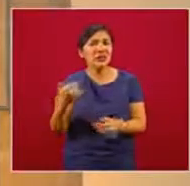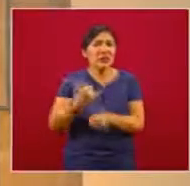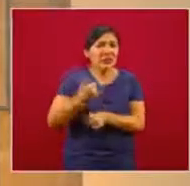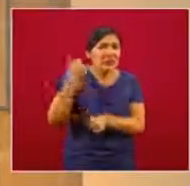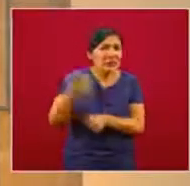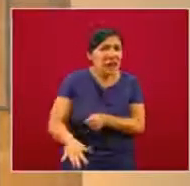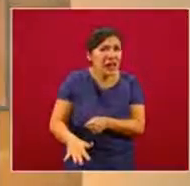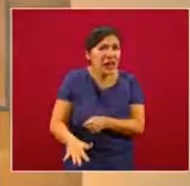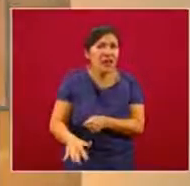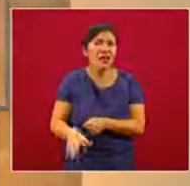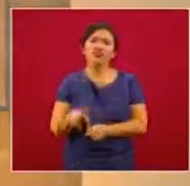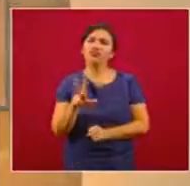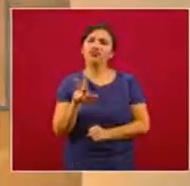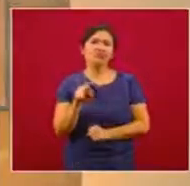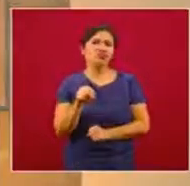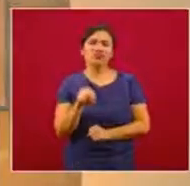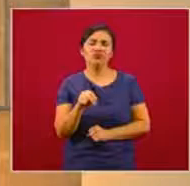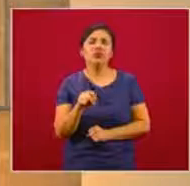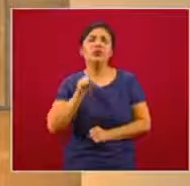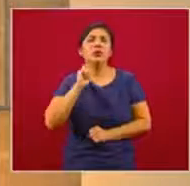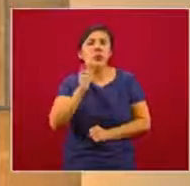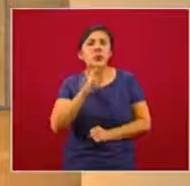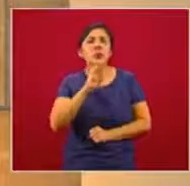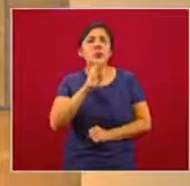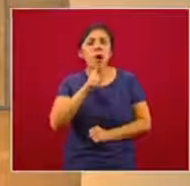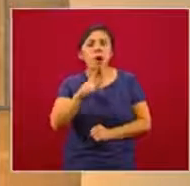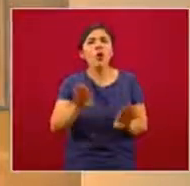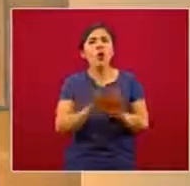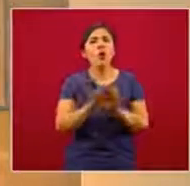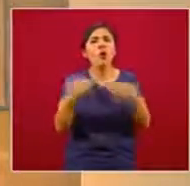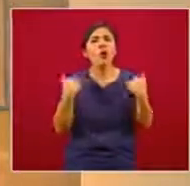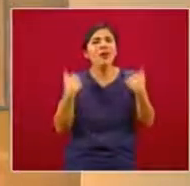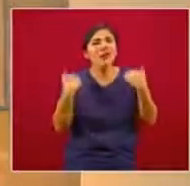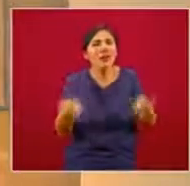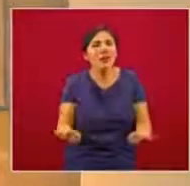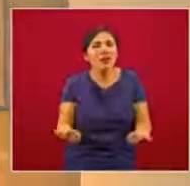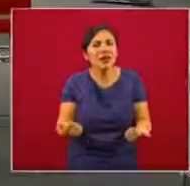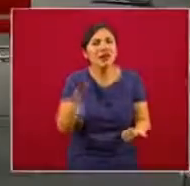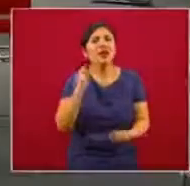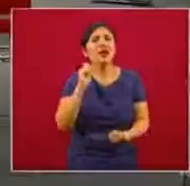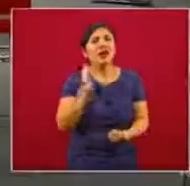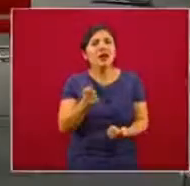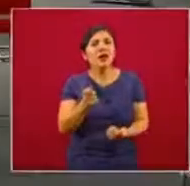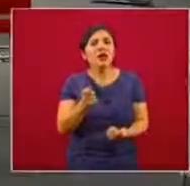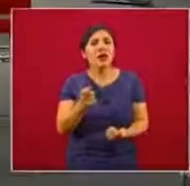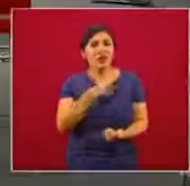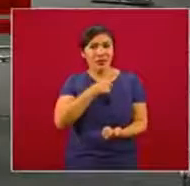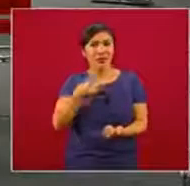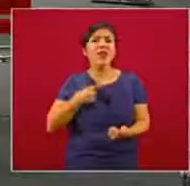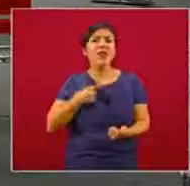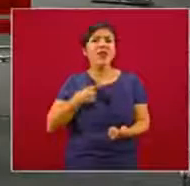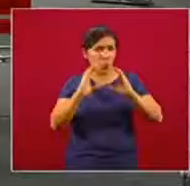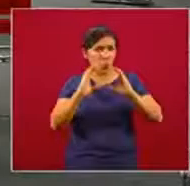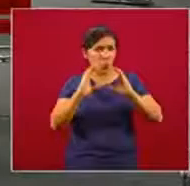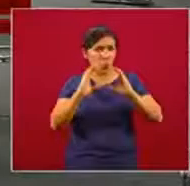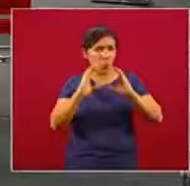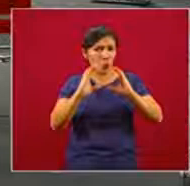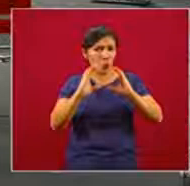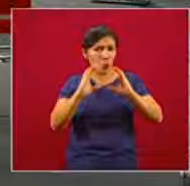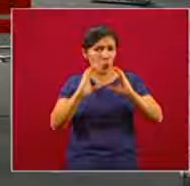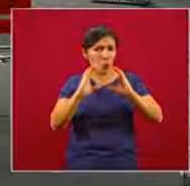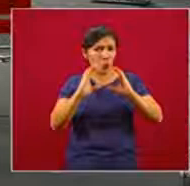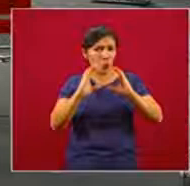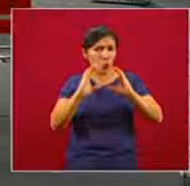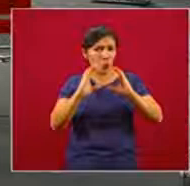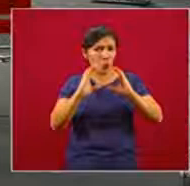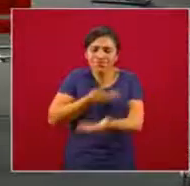a potential threat. What we want instead is that they could understand that we